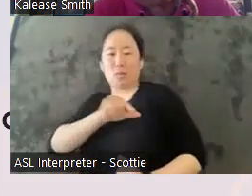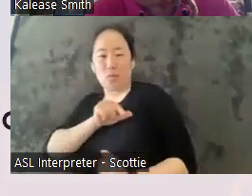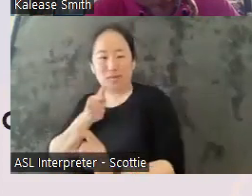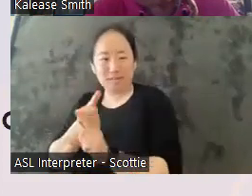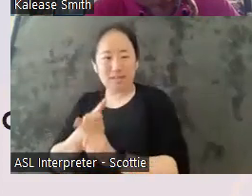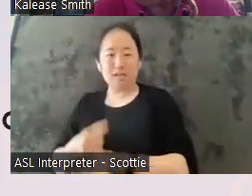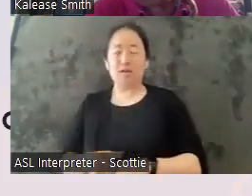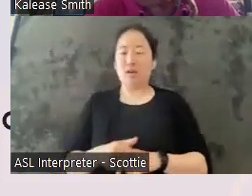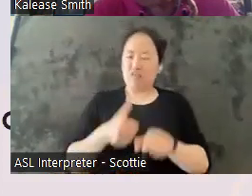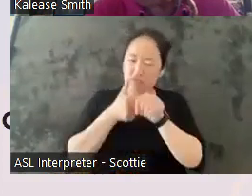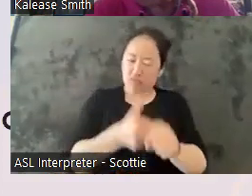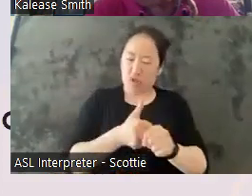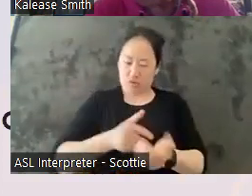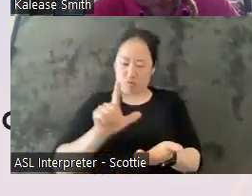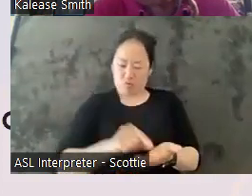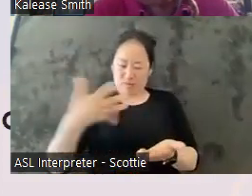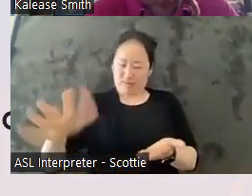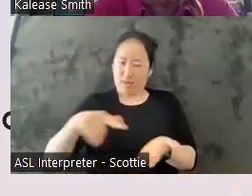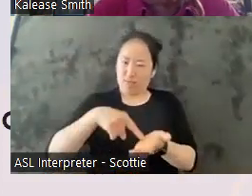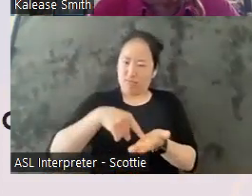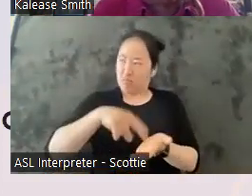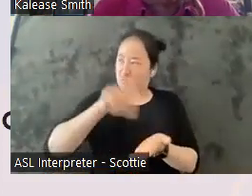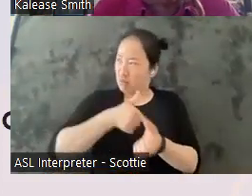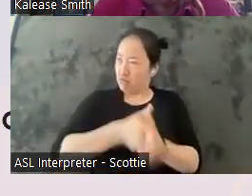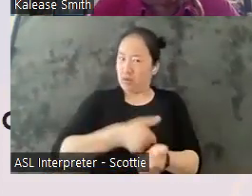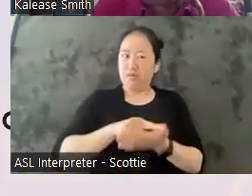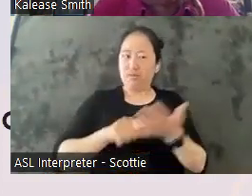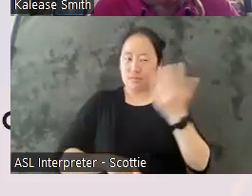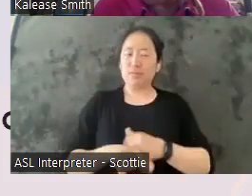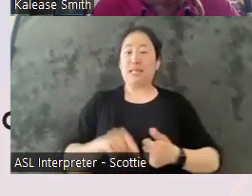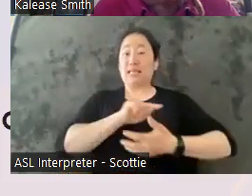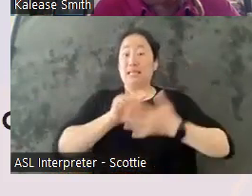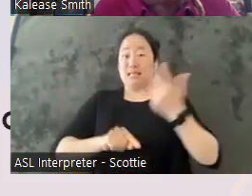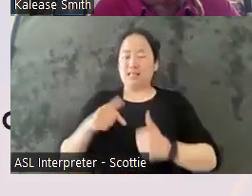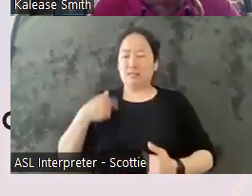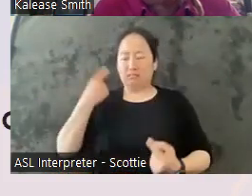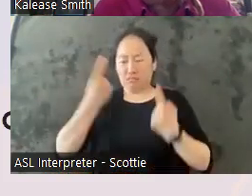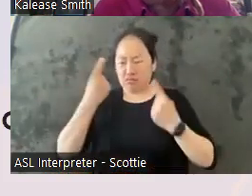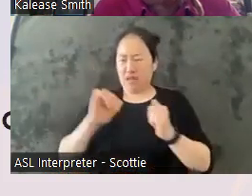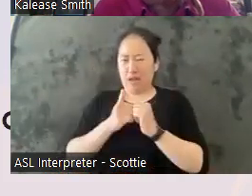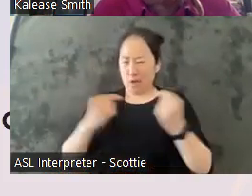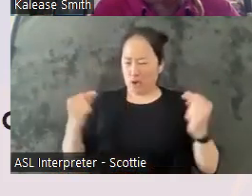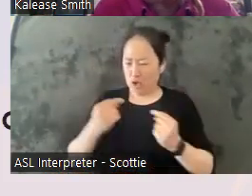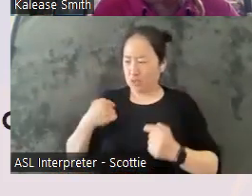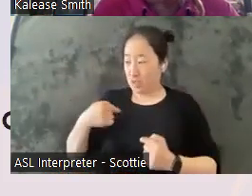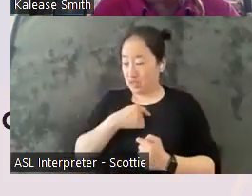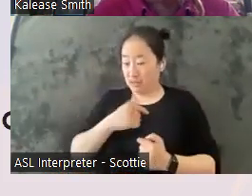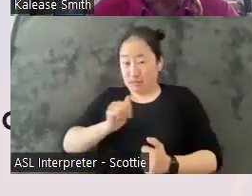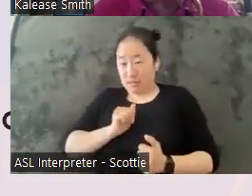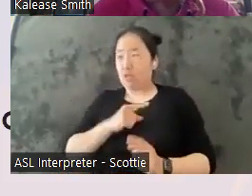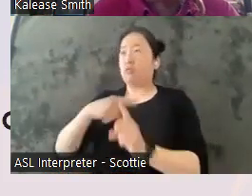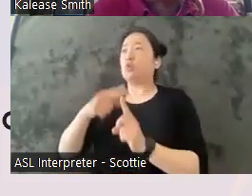to be aware of how some of these harmful ideas, not only for ourselves, but then also the community members that we might work